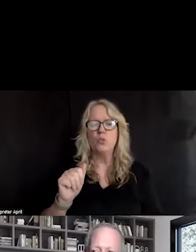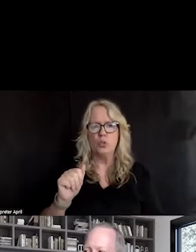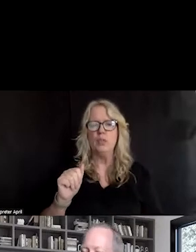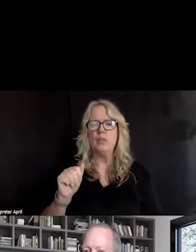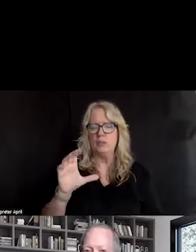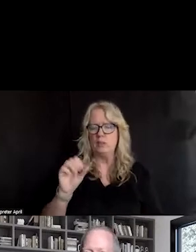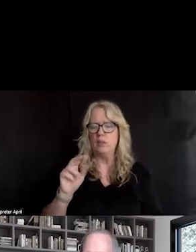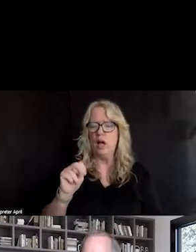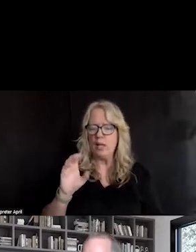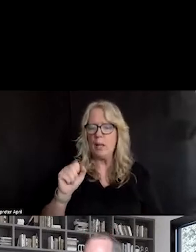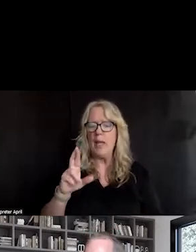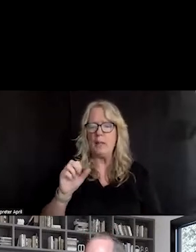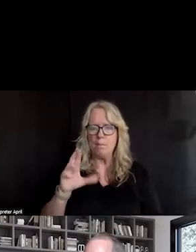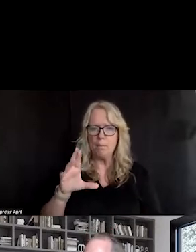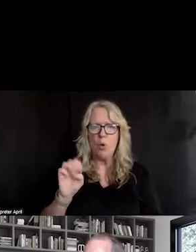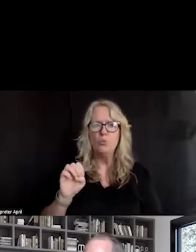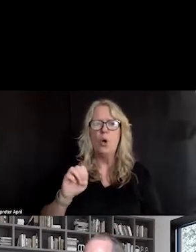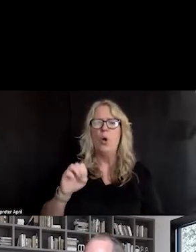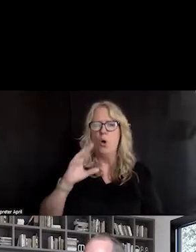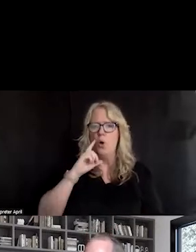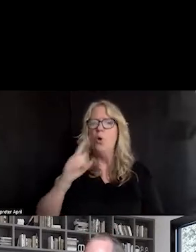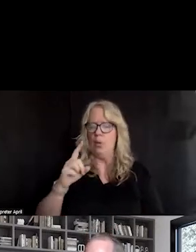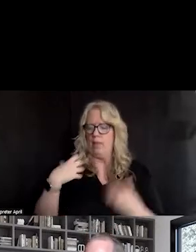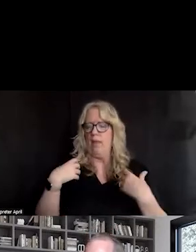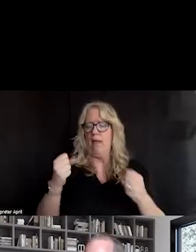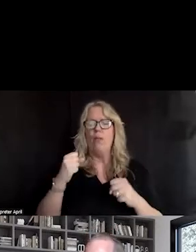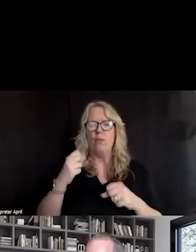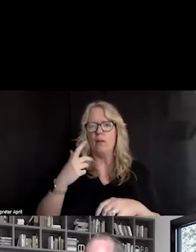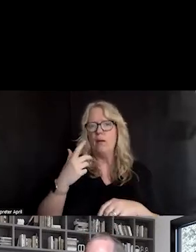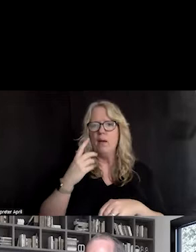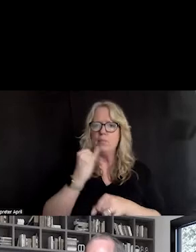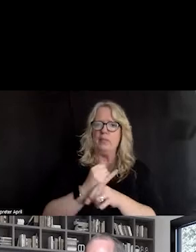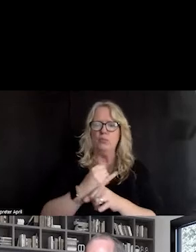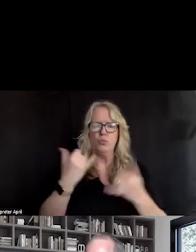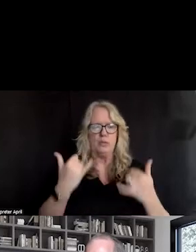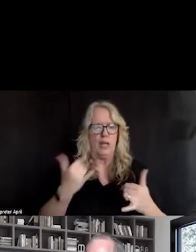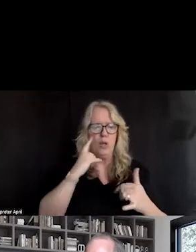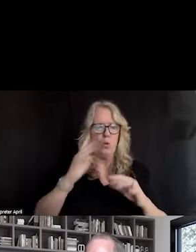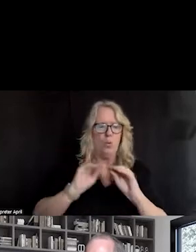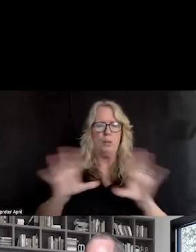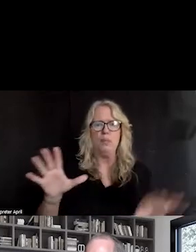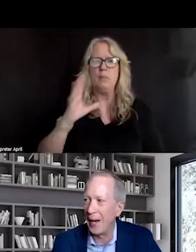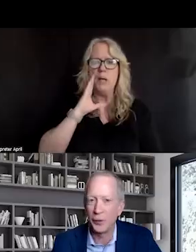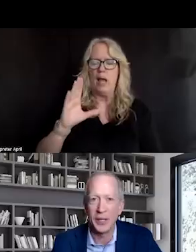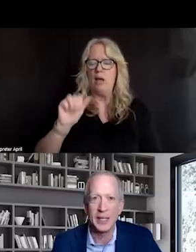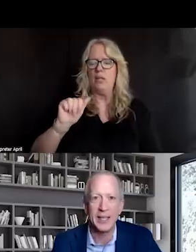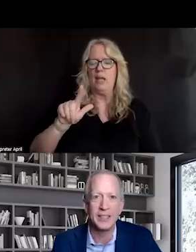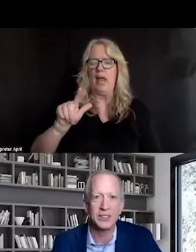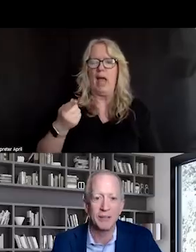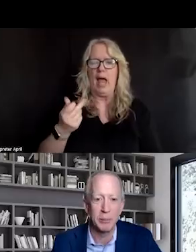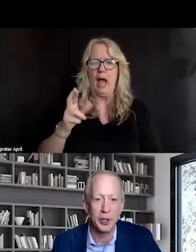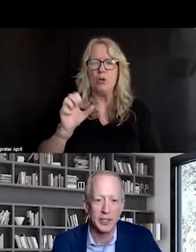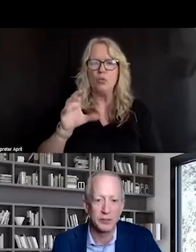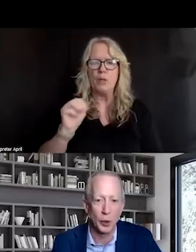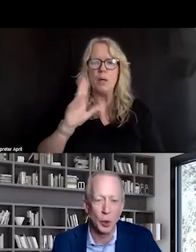Enomoto with McKinsey Health Institute, to begin to put out an algorithm about the needs